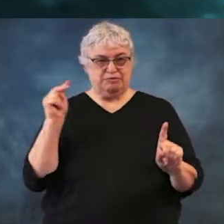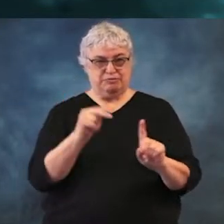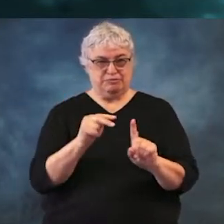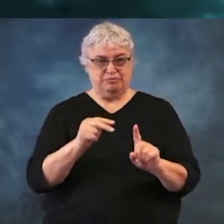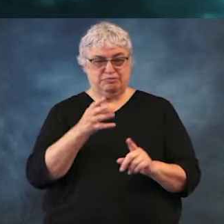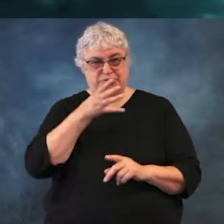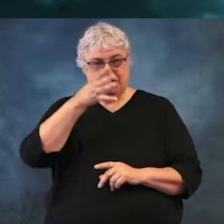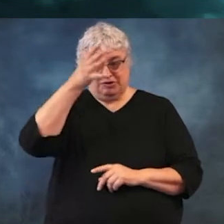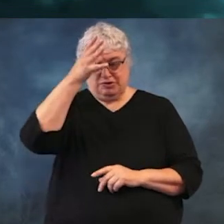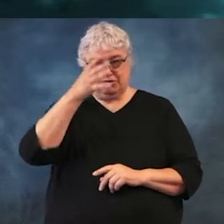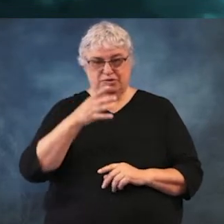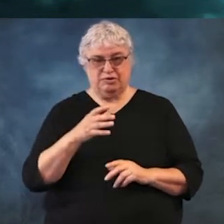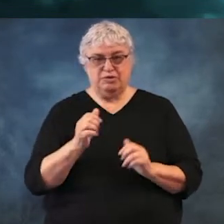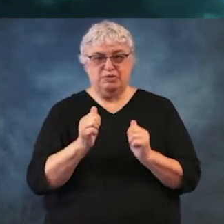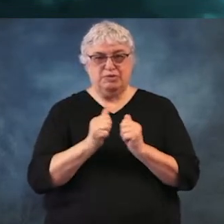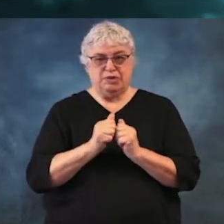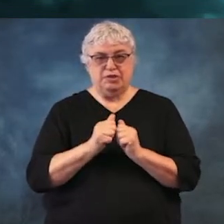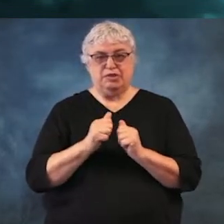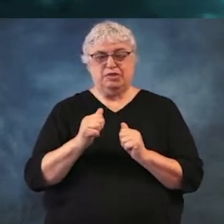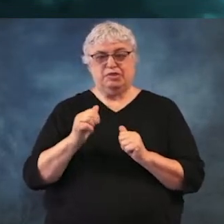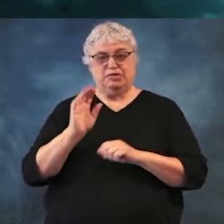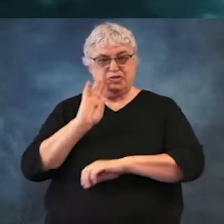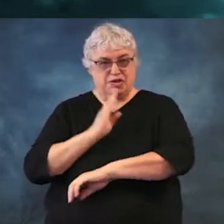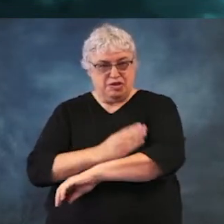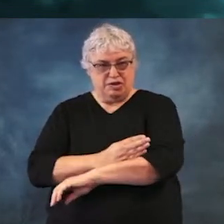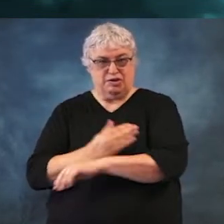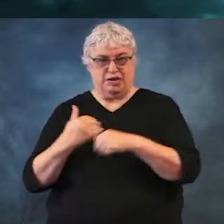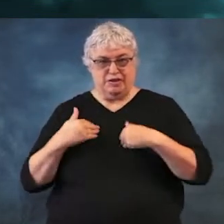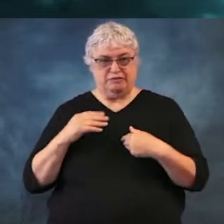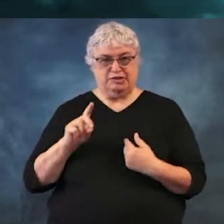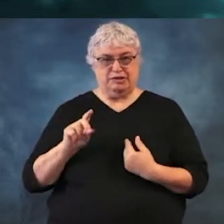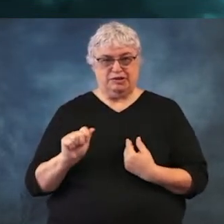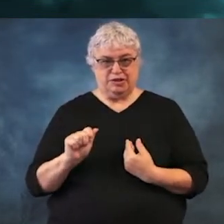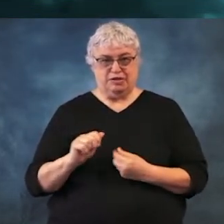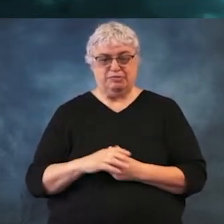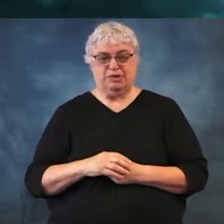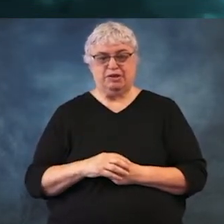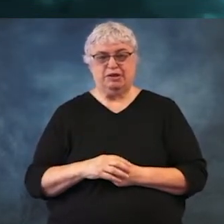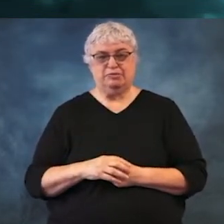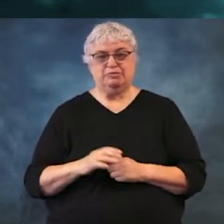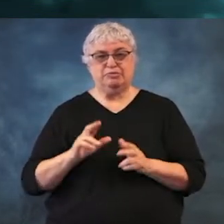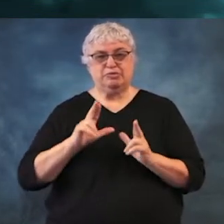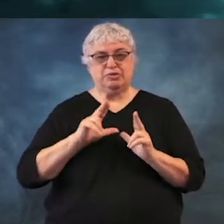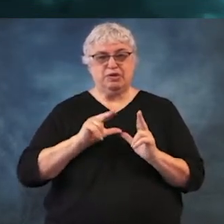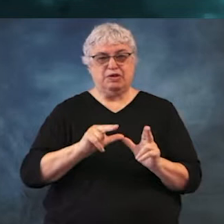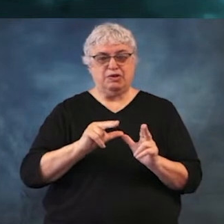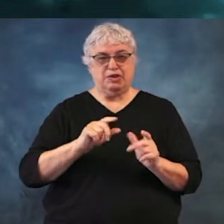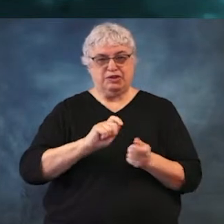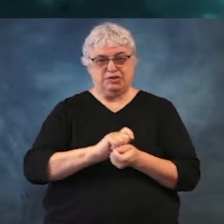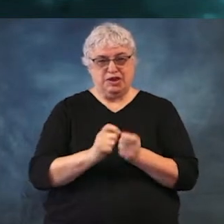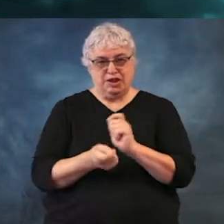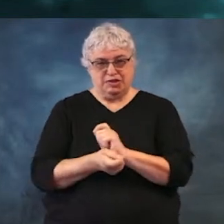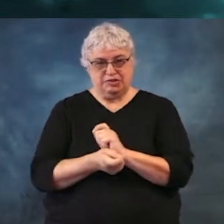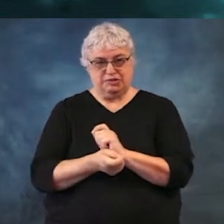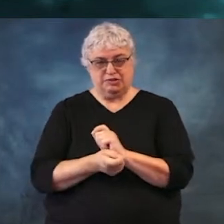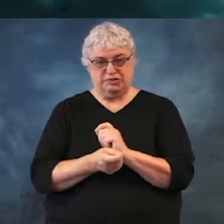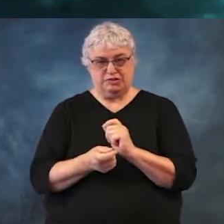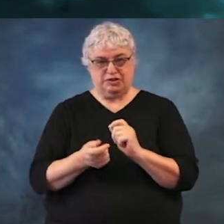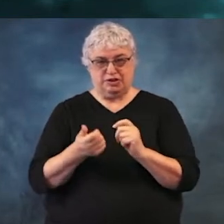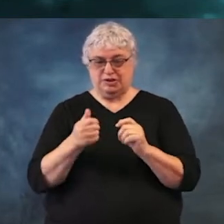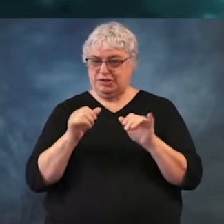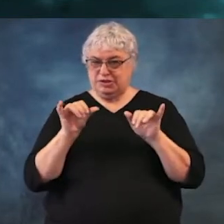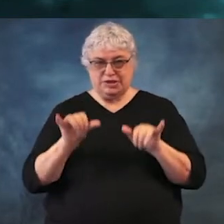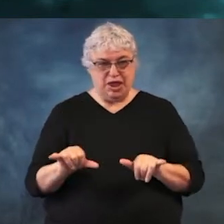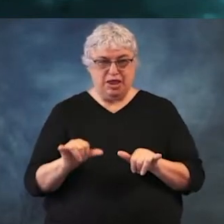parent of a person with a disability, as how has your hurricane preparedness gone this year, and is it